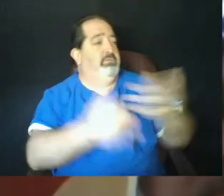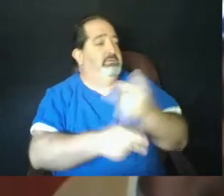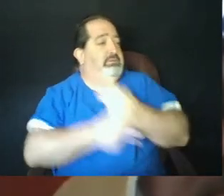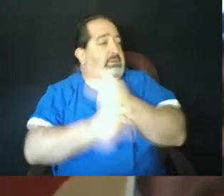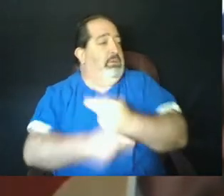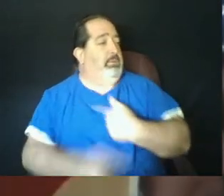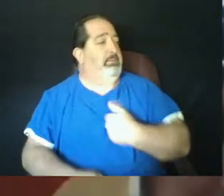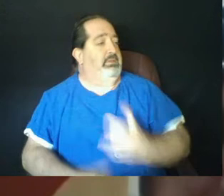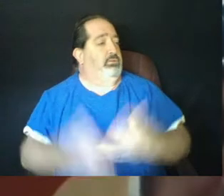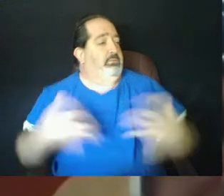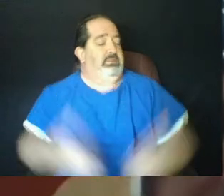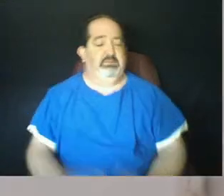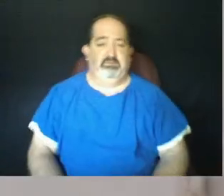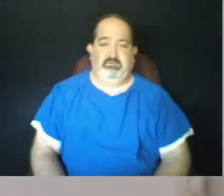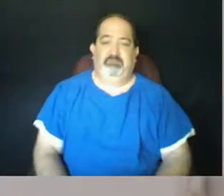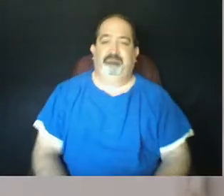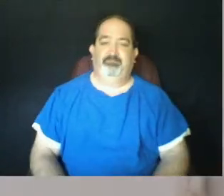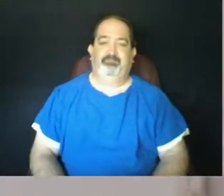me.